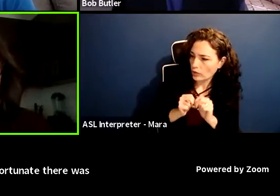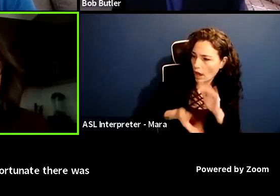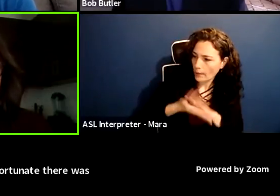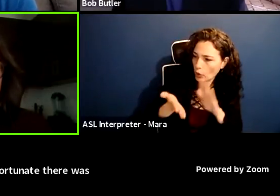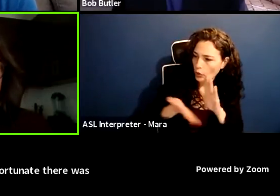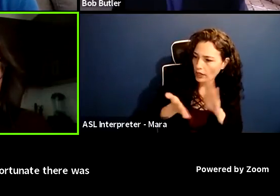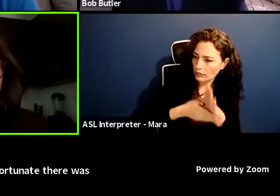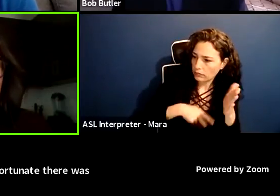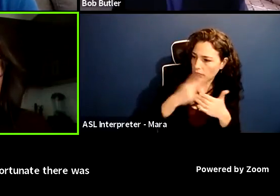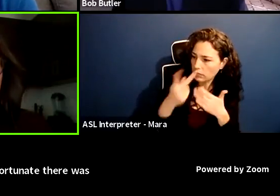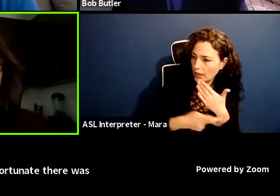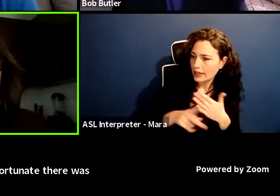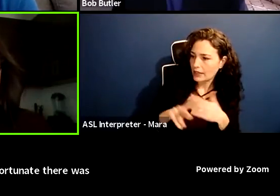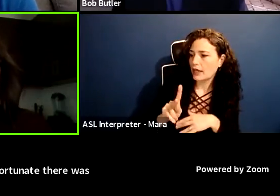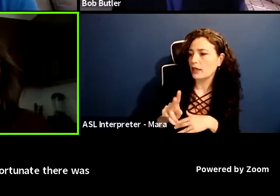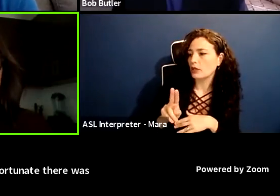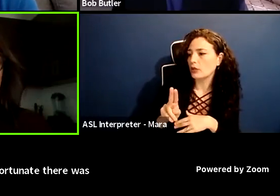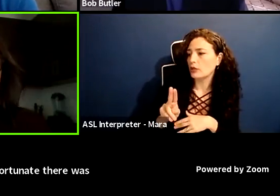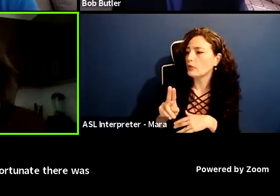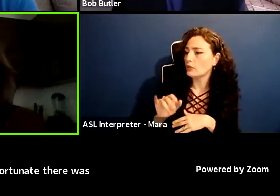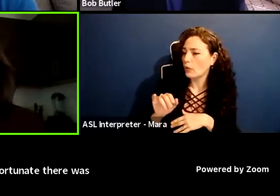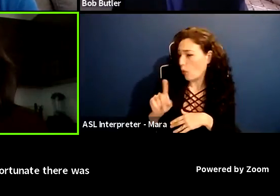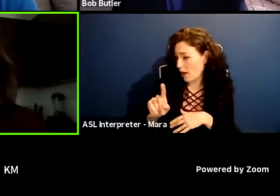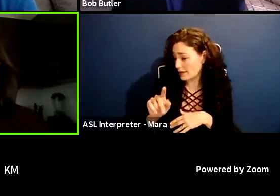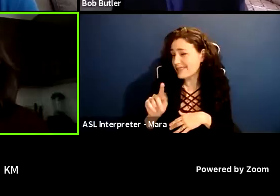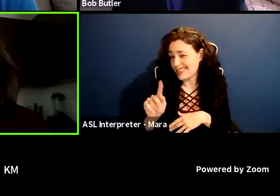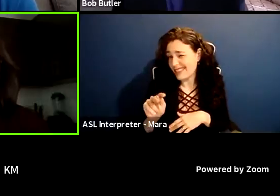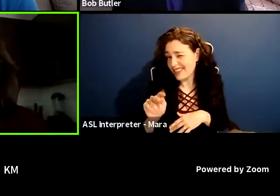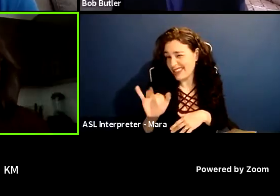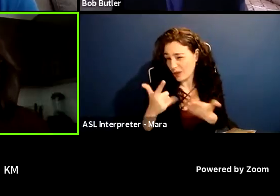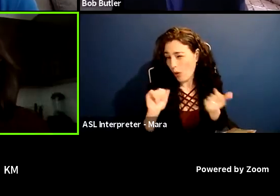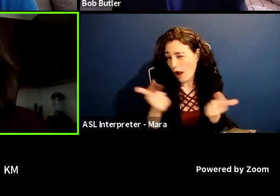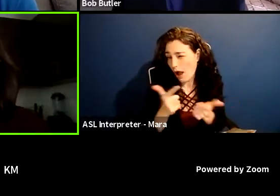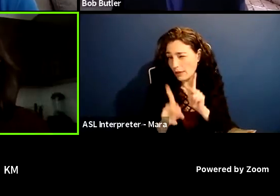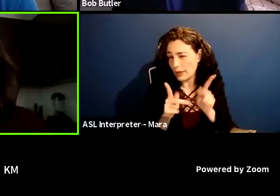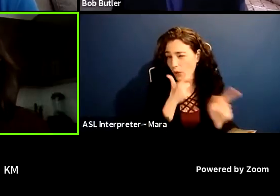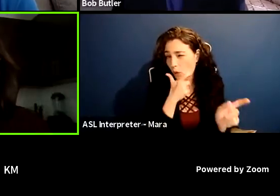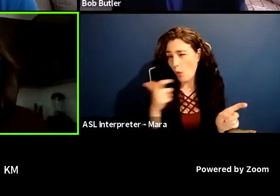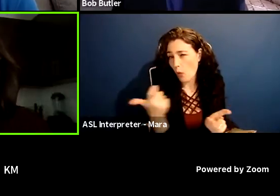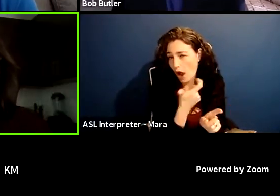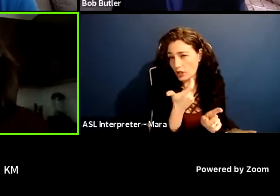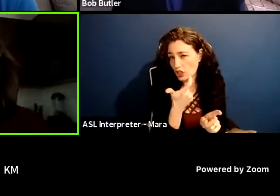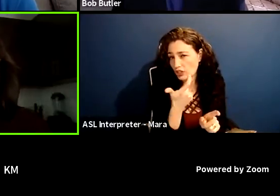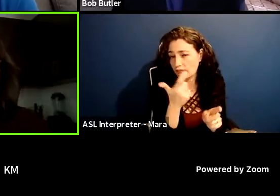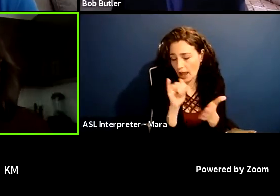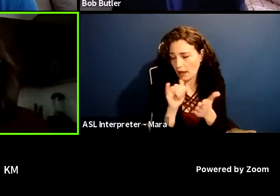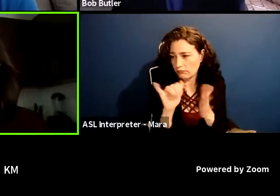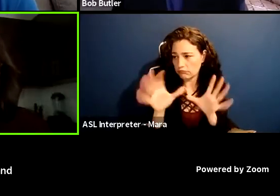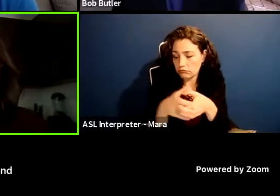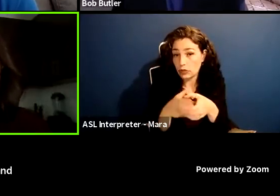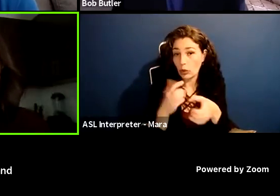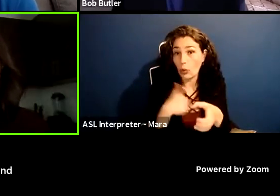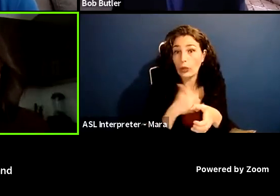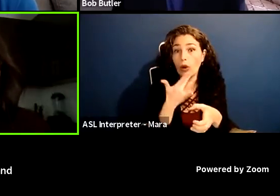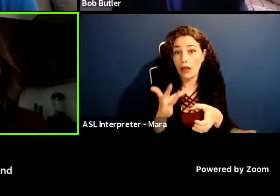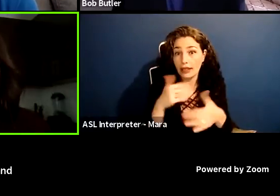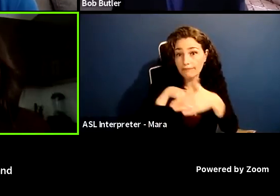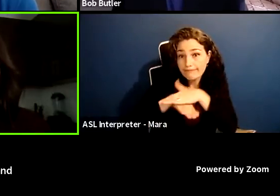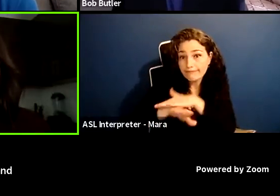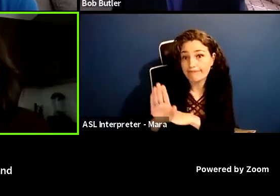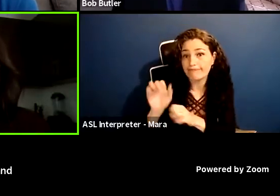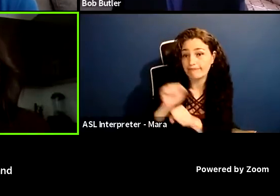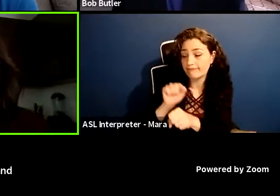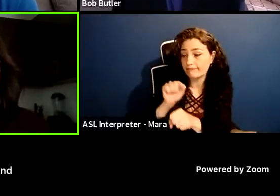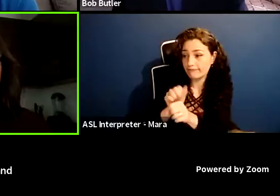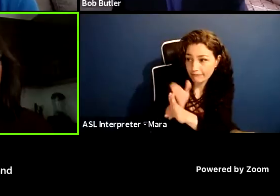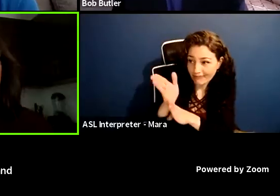it's KOMU TV, and it's what everybody in the area watched. So we were lucky to get sort of in the field